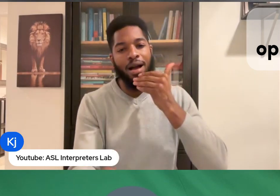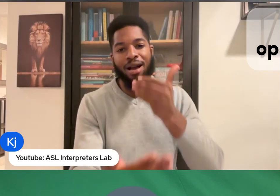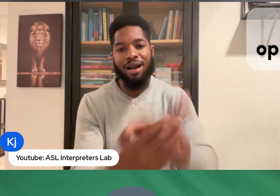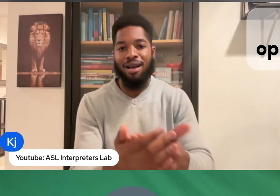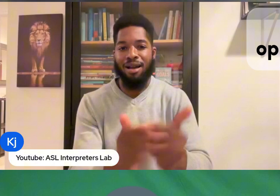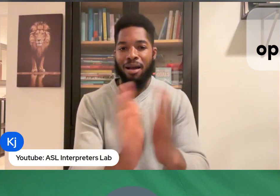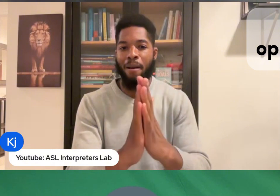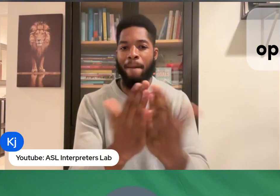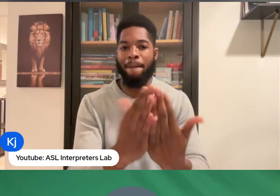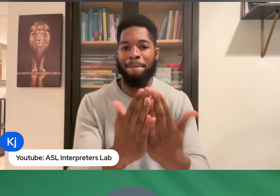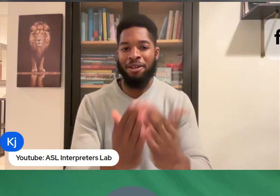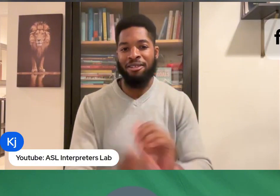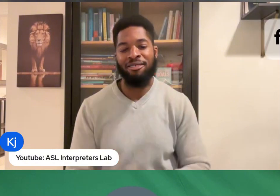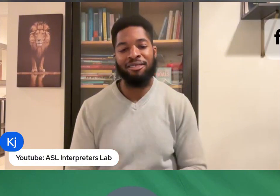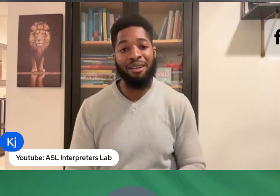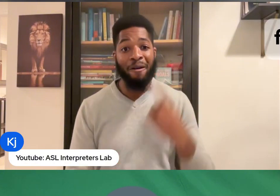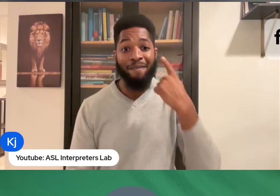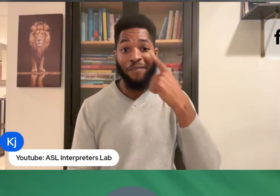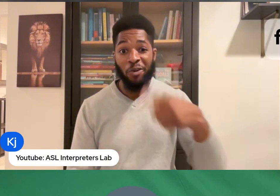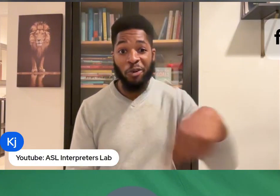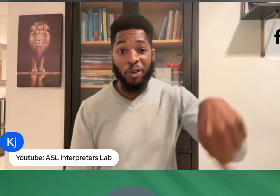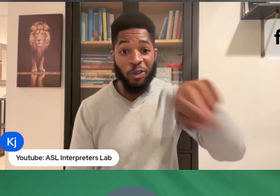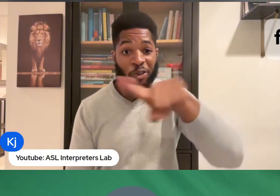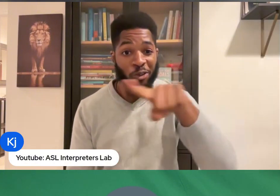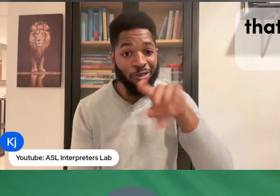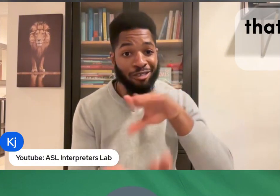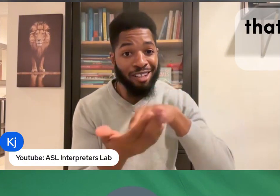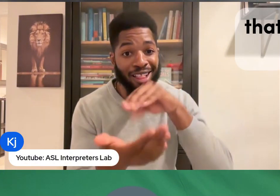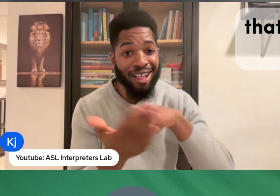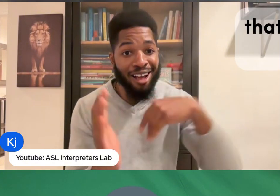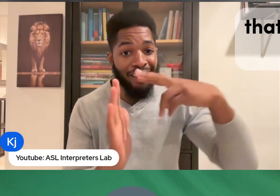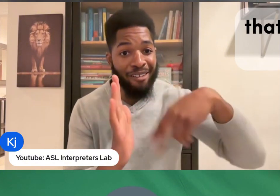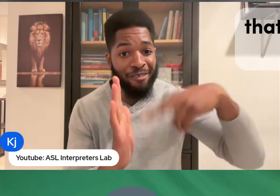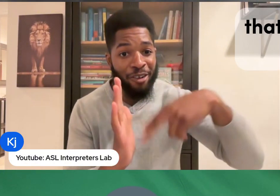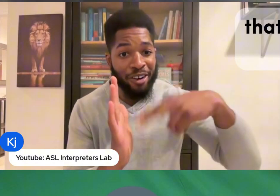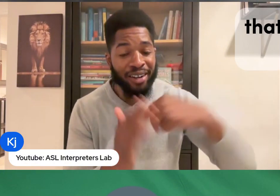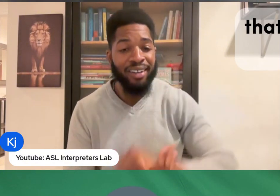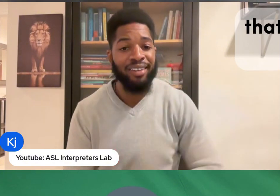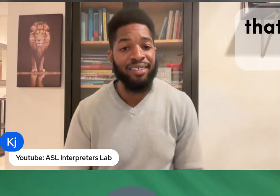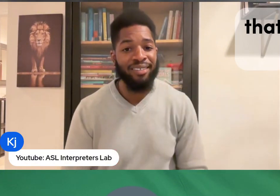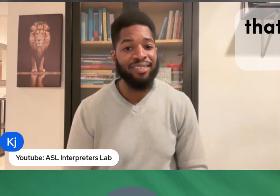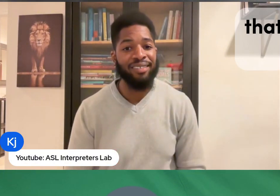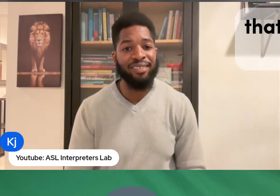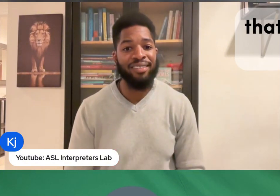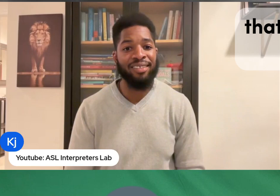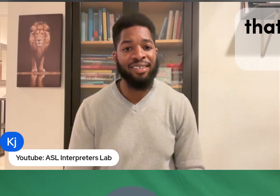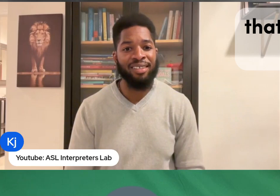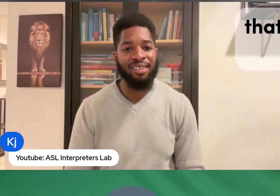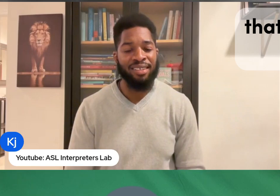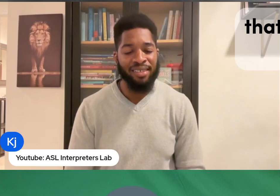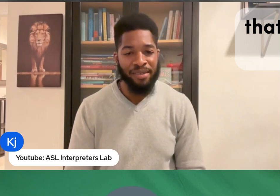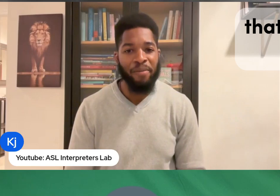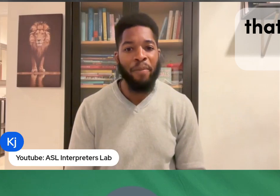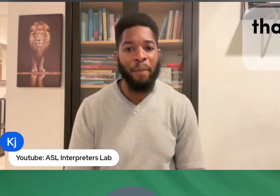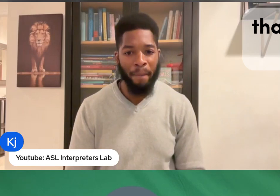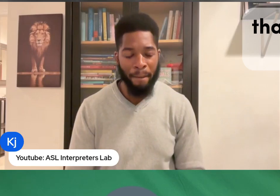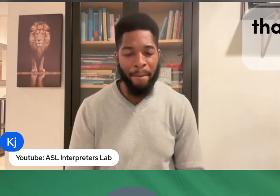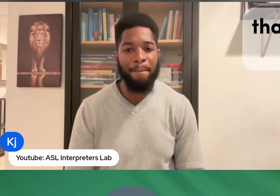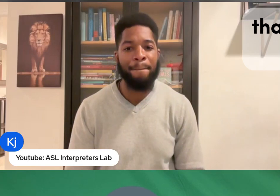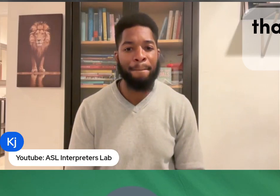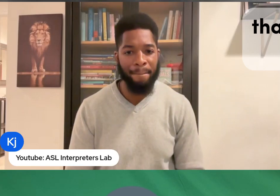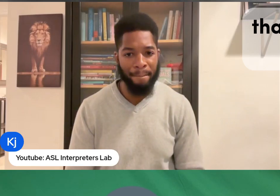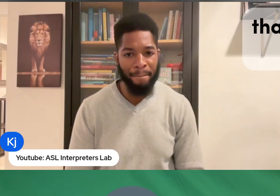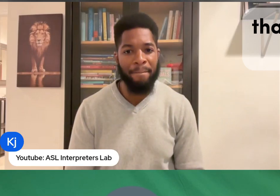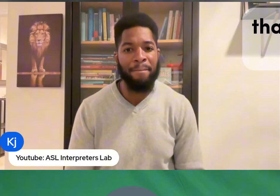great read for the world to discover that there is a good amount of information that